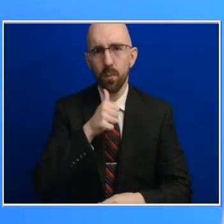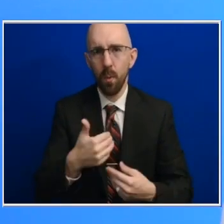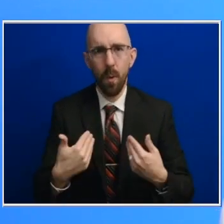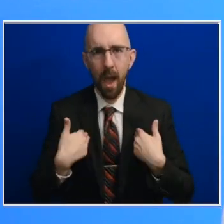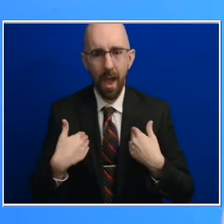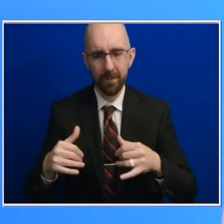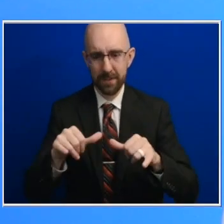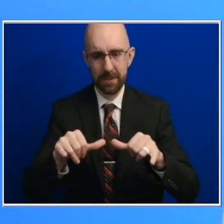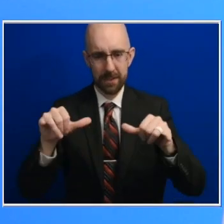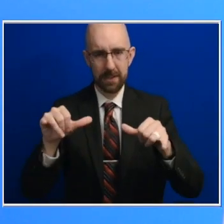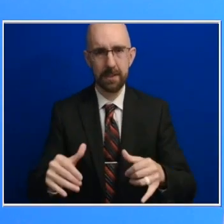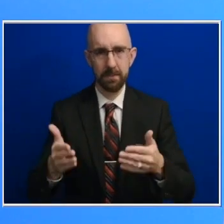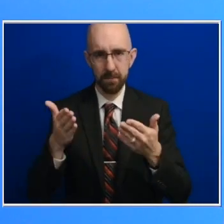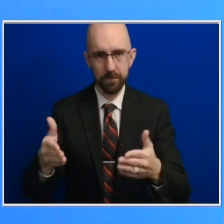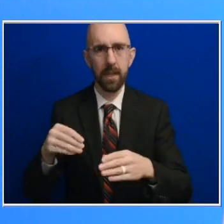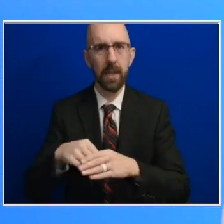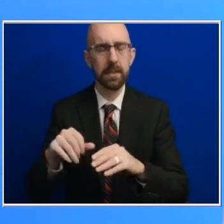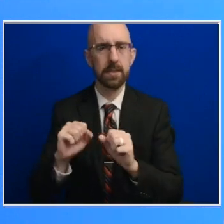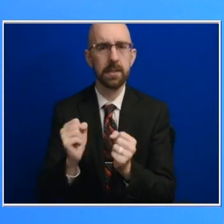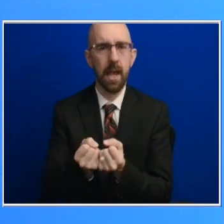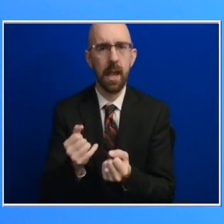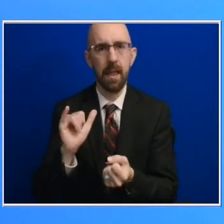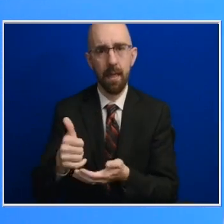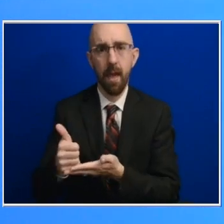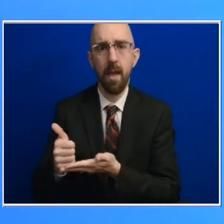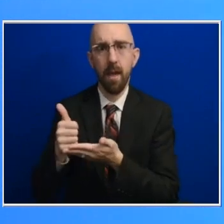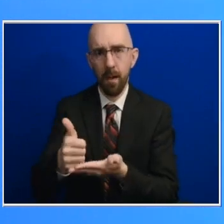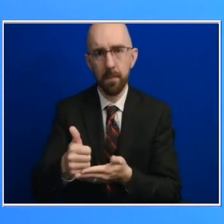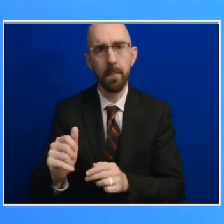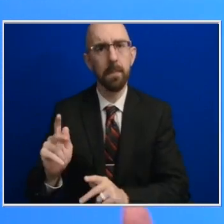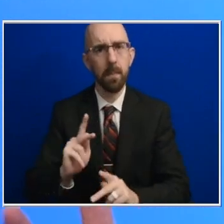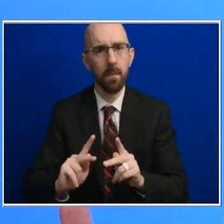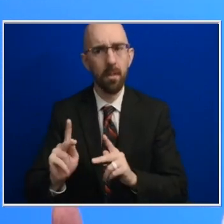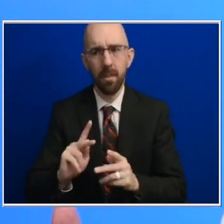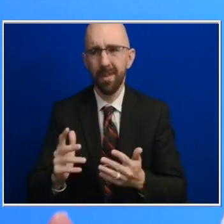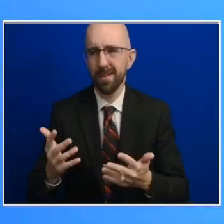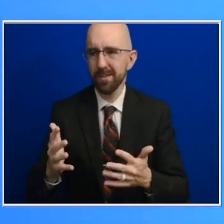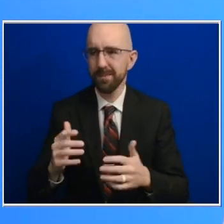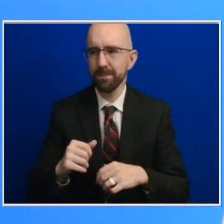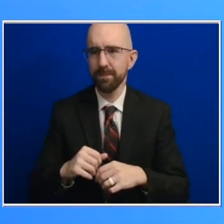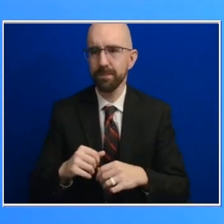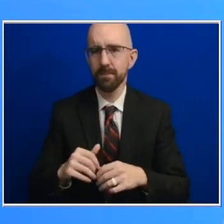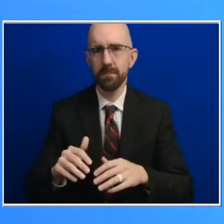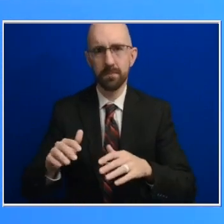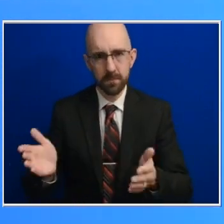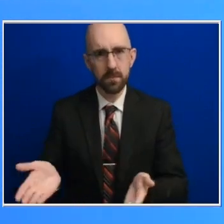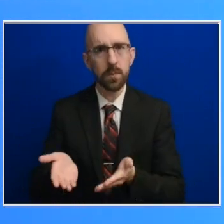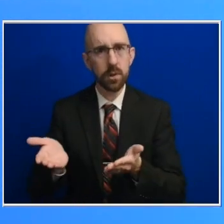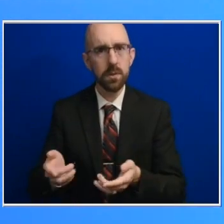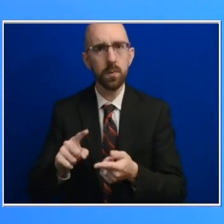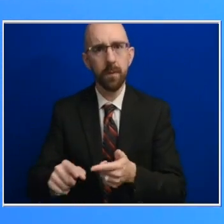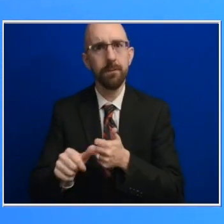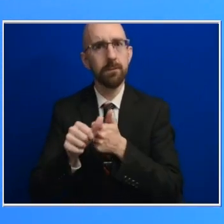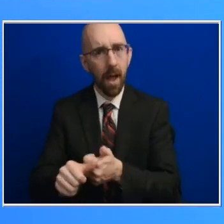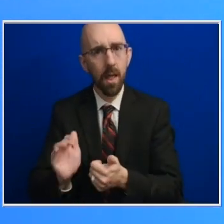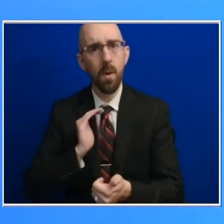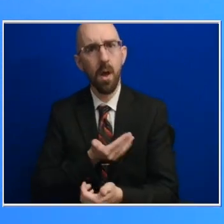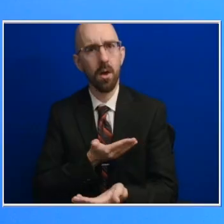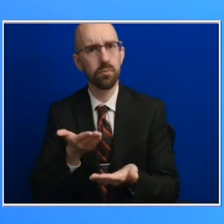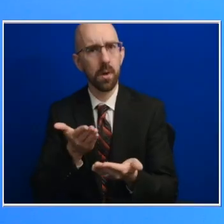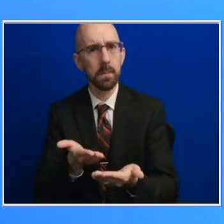system in our society that helps people sort of be propped up to follow those recommendations,